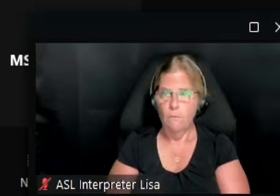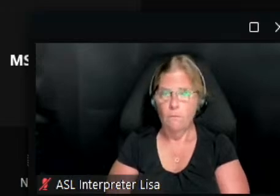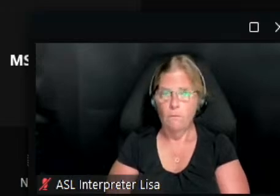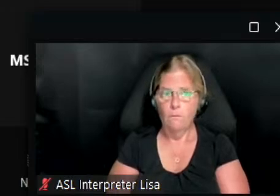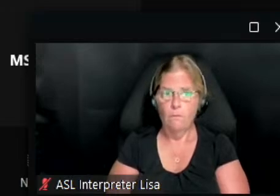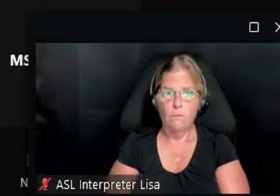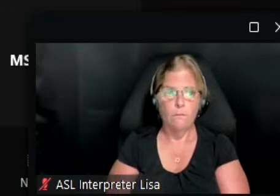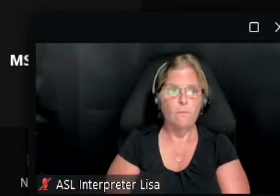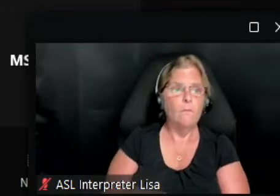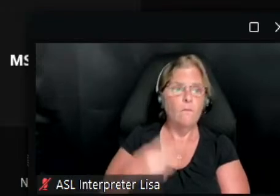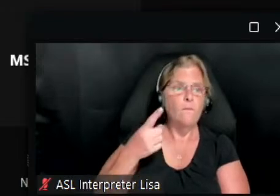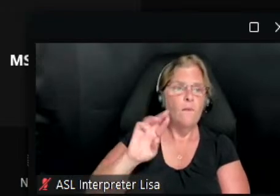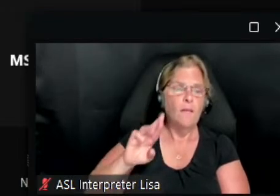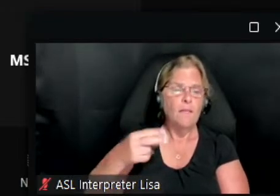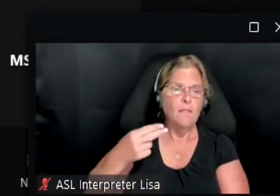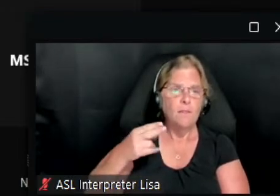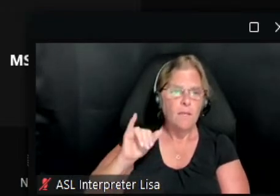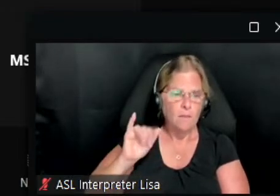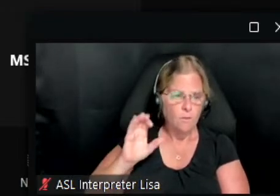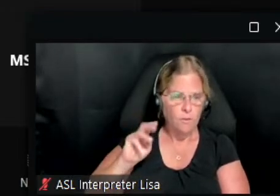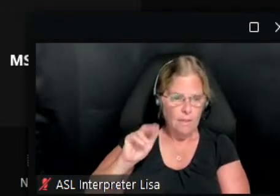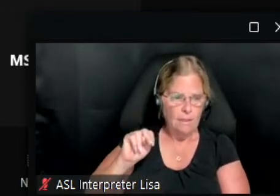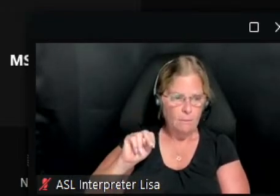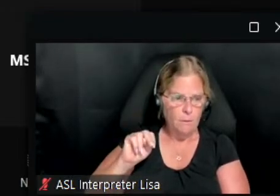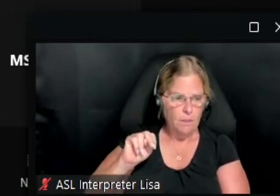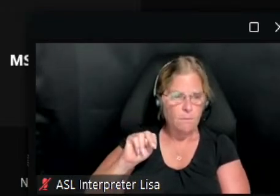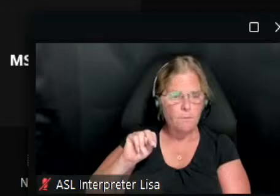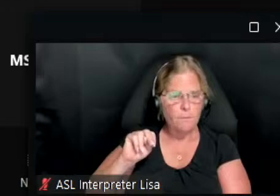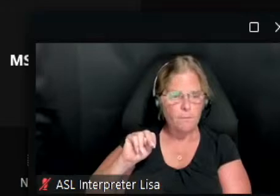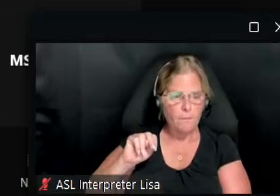Ms. Holman, we don't want to read anything.